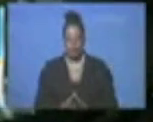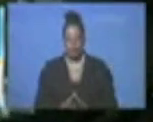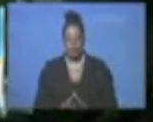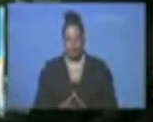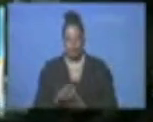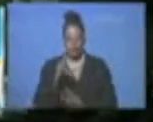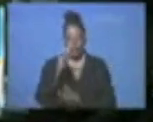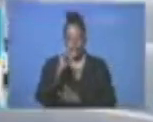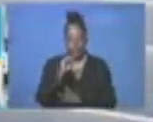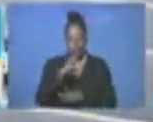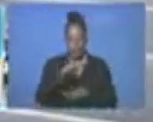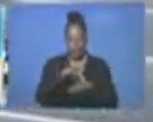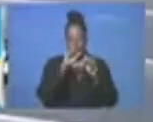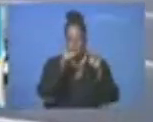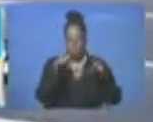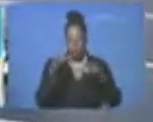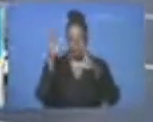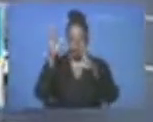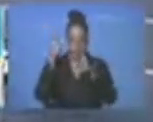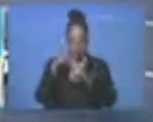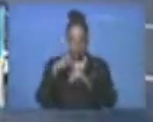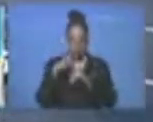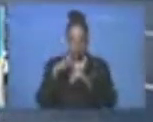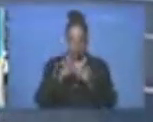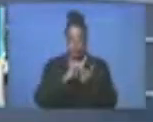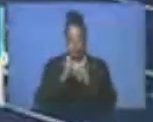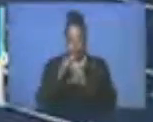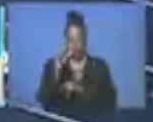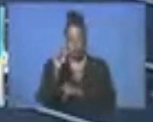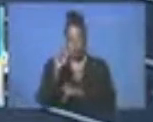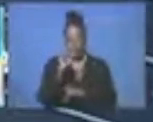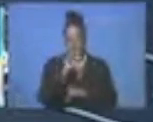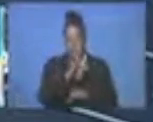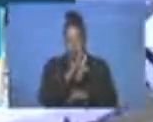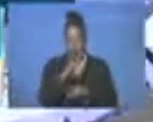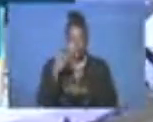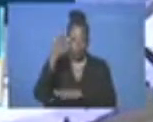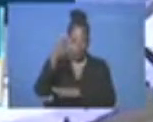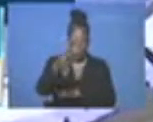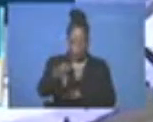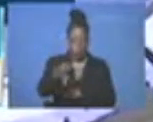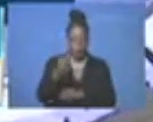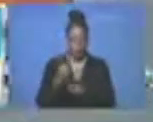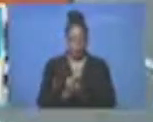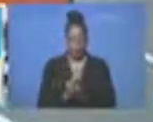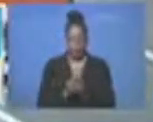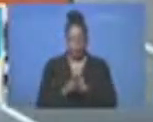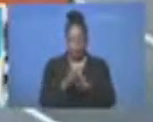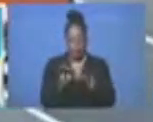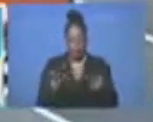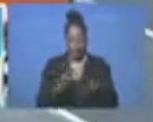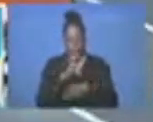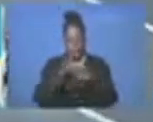The Thomas A. Robinson National Stadium expects to be a mecca for sports in 2023 and beyond. Corifta Track and Field and the